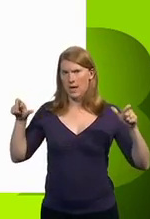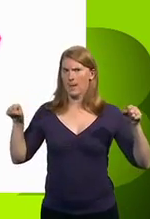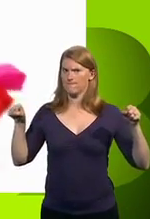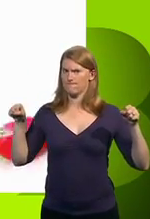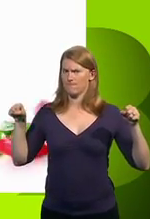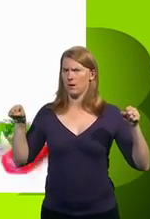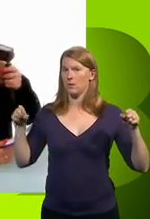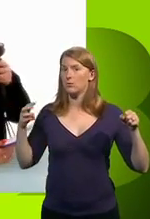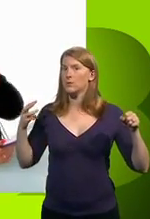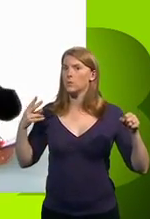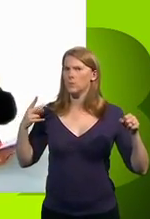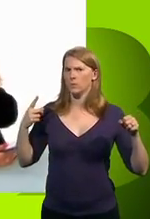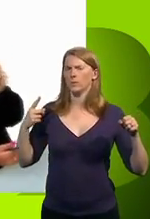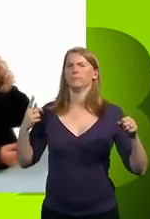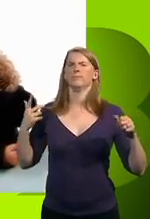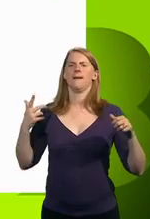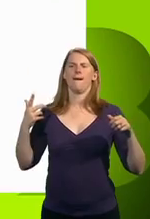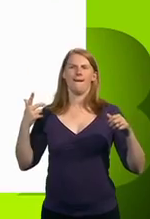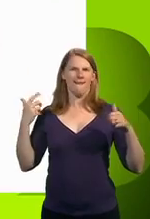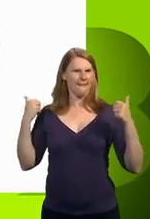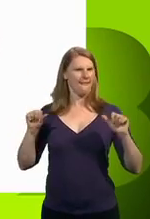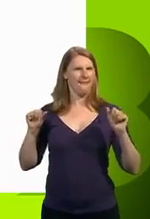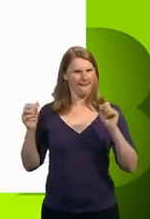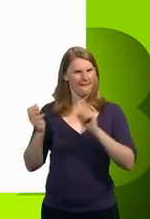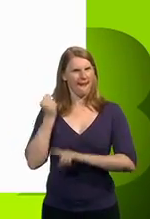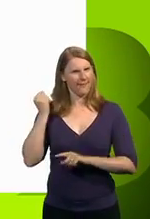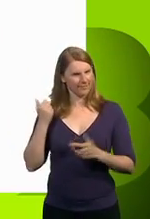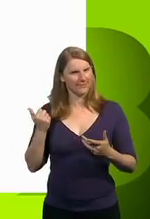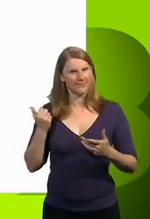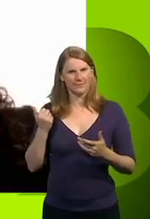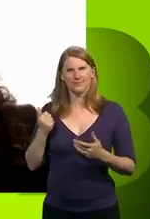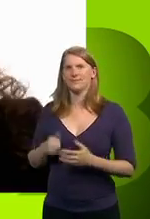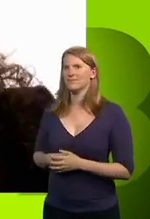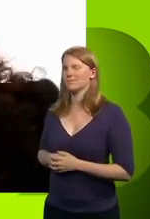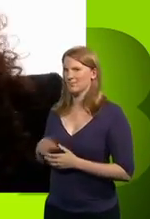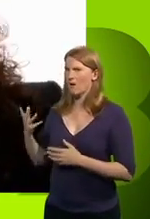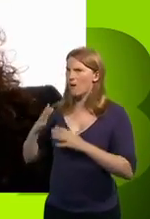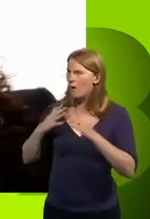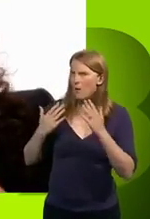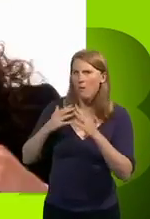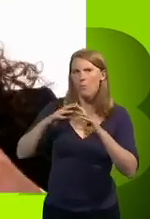3, 2, 1! And he's done it! A new world record!